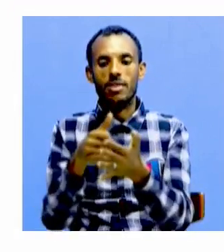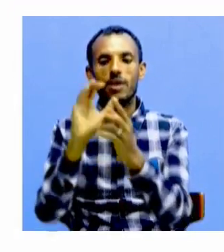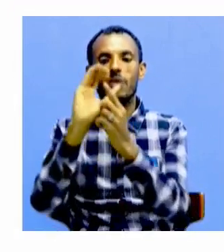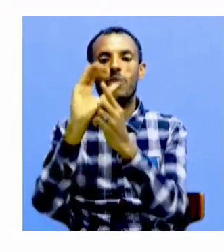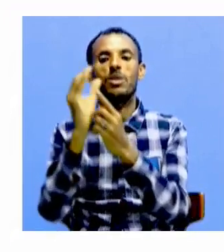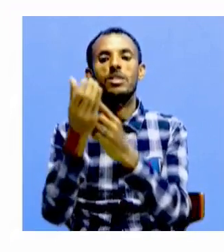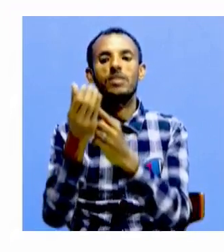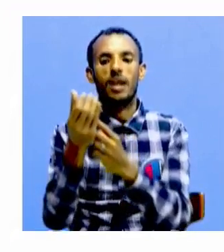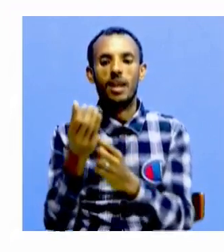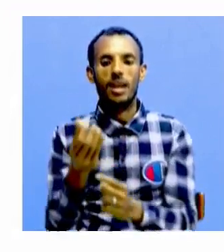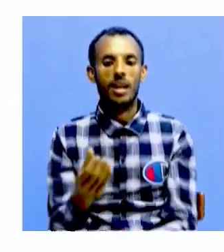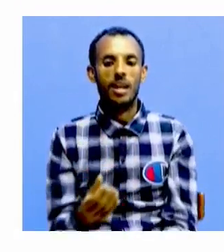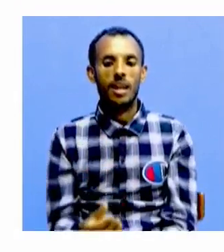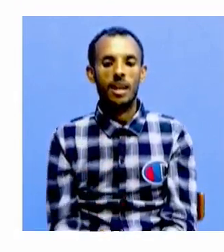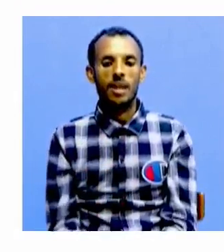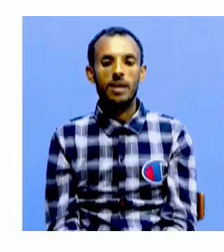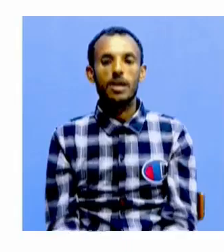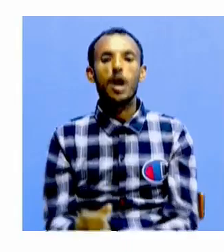conditional